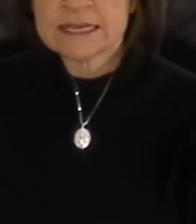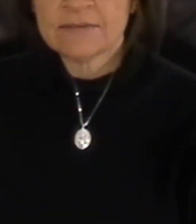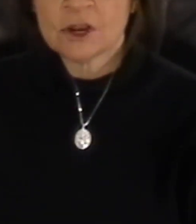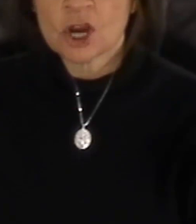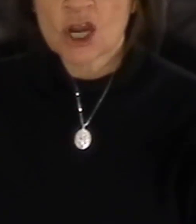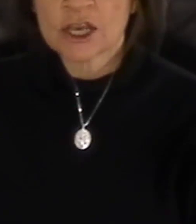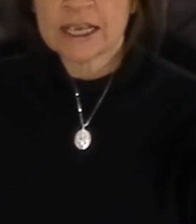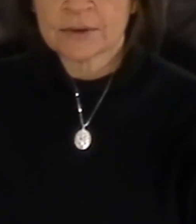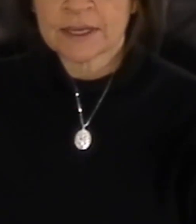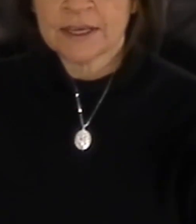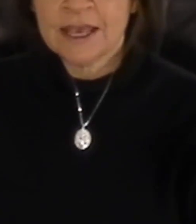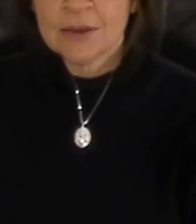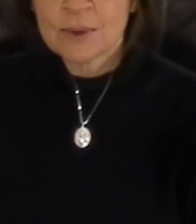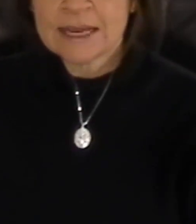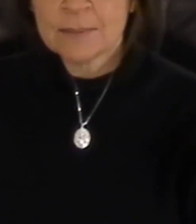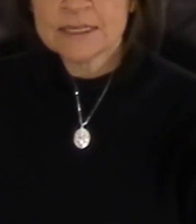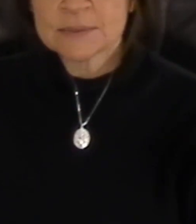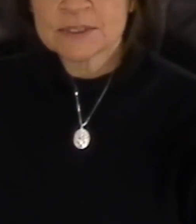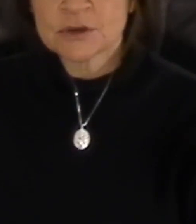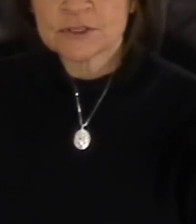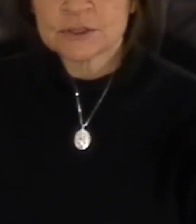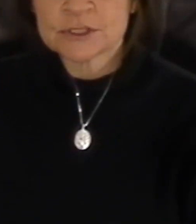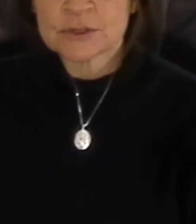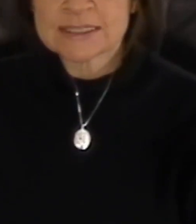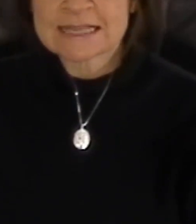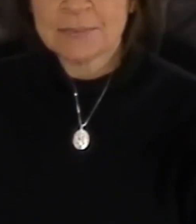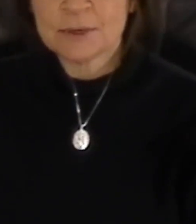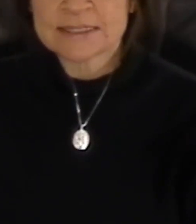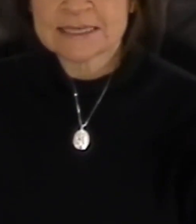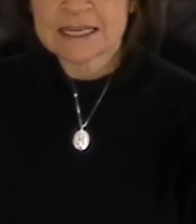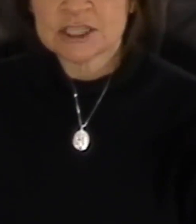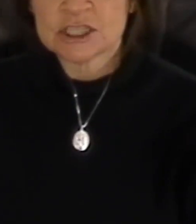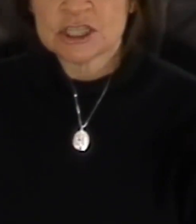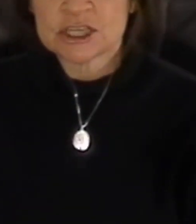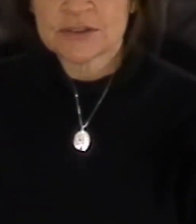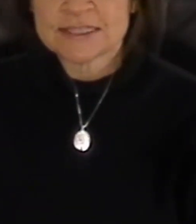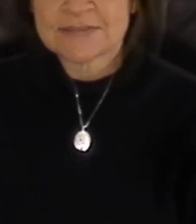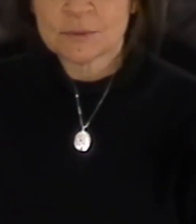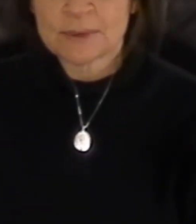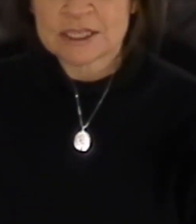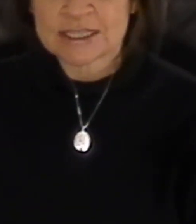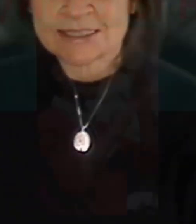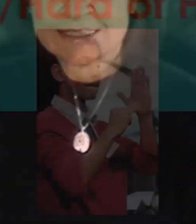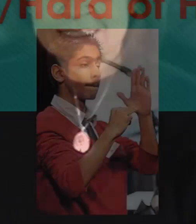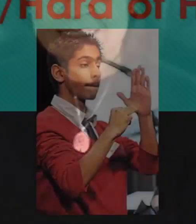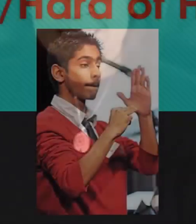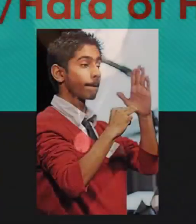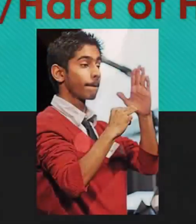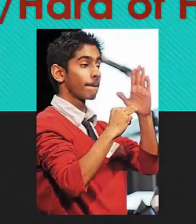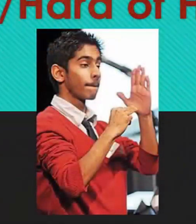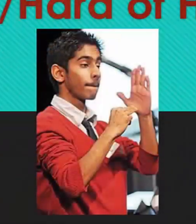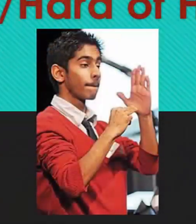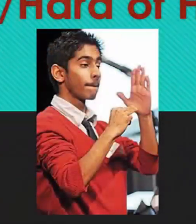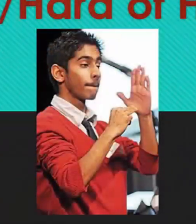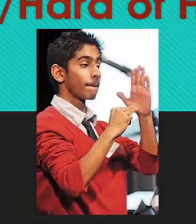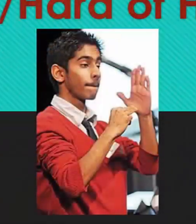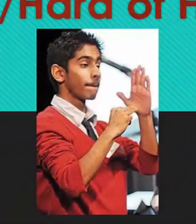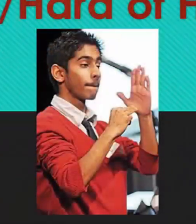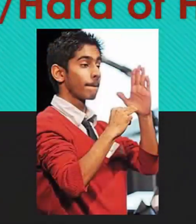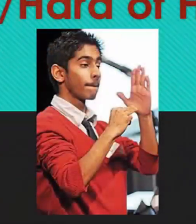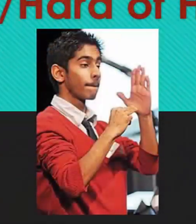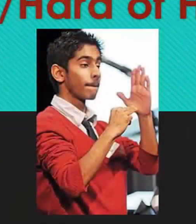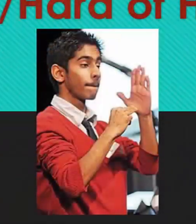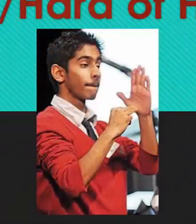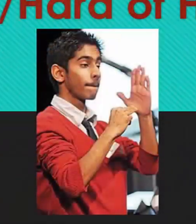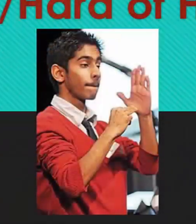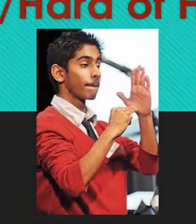who are deaf or hard of hearing. Right now I'm going to switch over to a short slide presentation to share this information. In today's video,